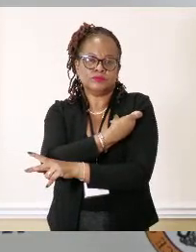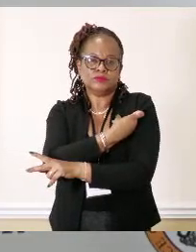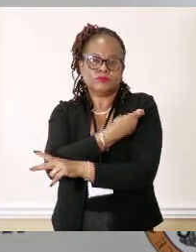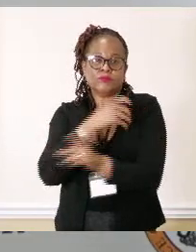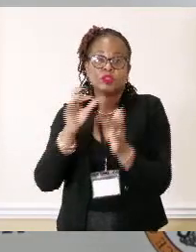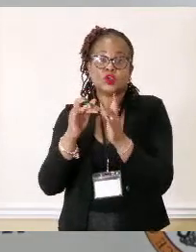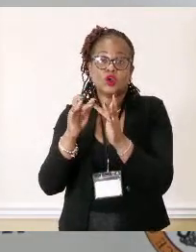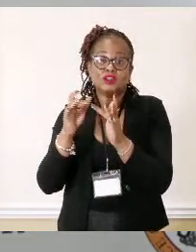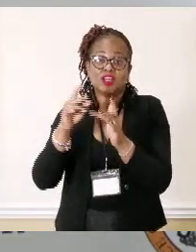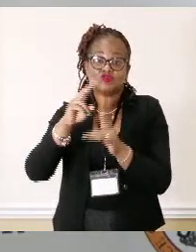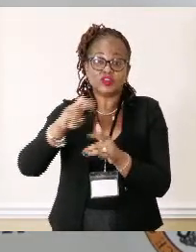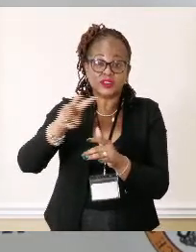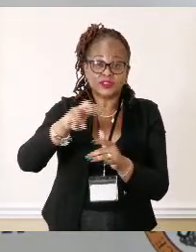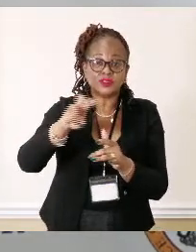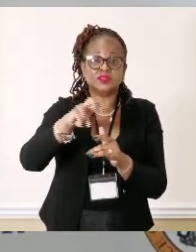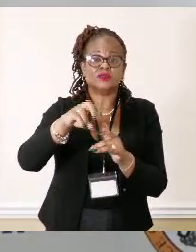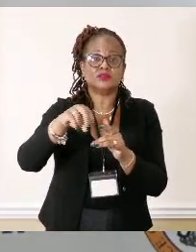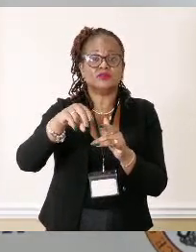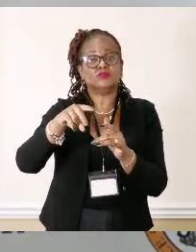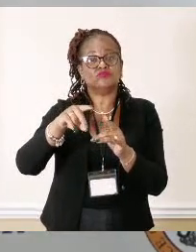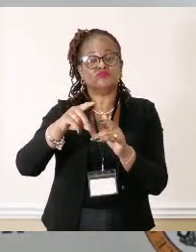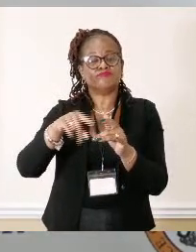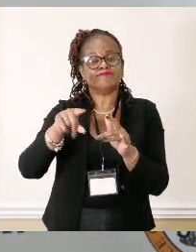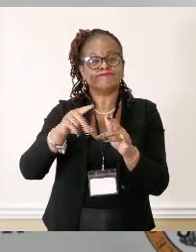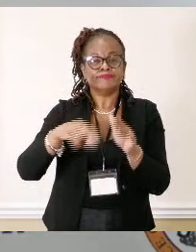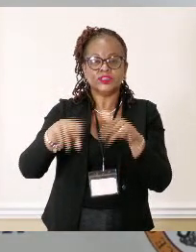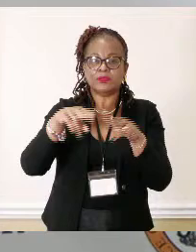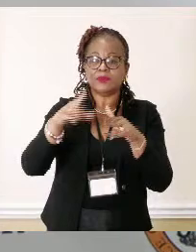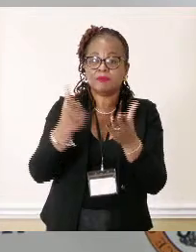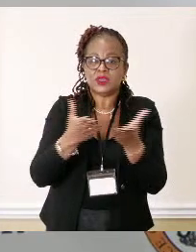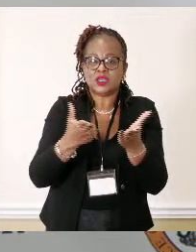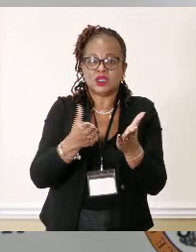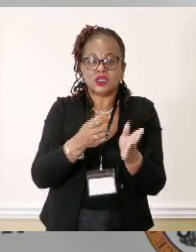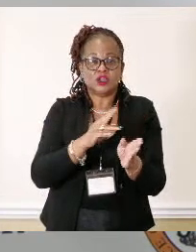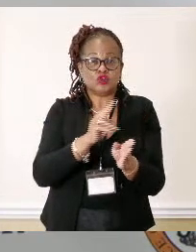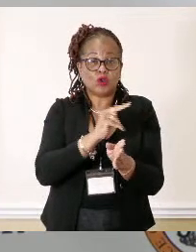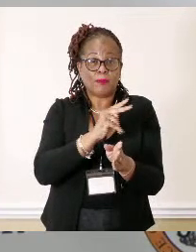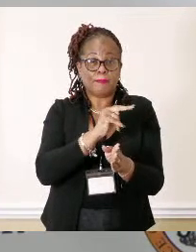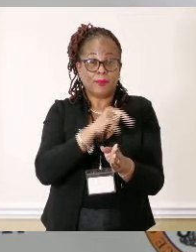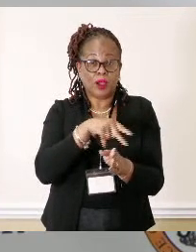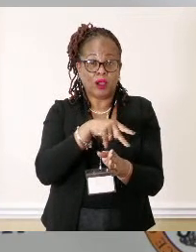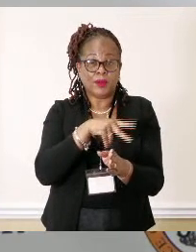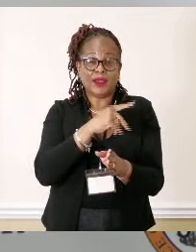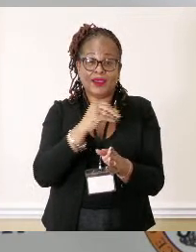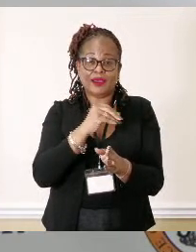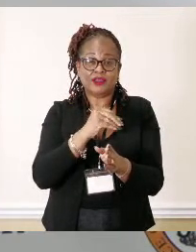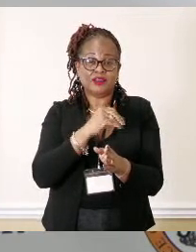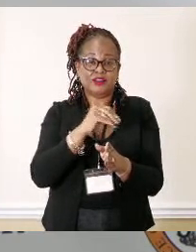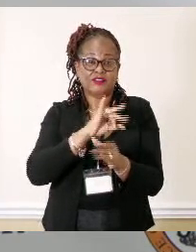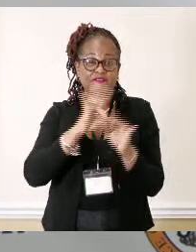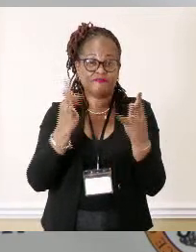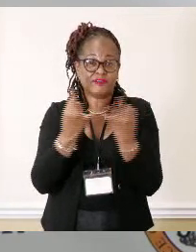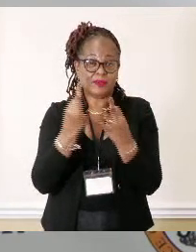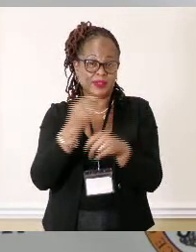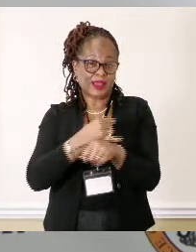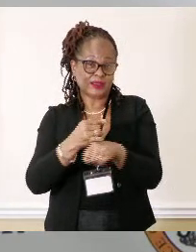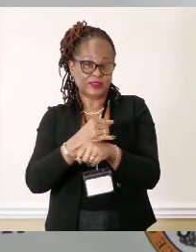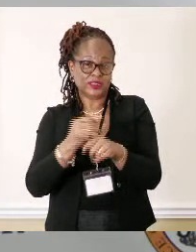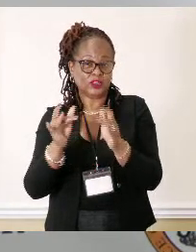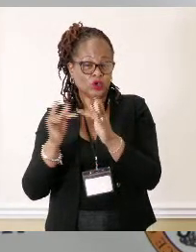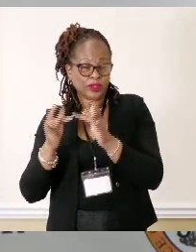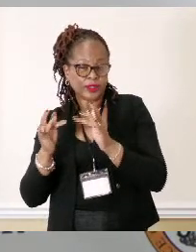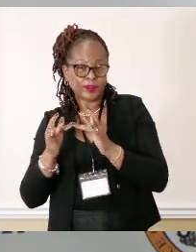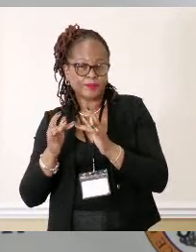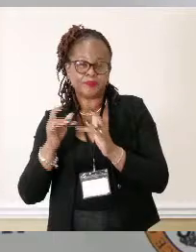Contact tracing is being stepped up on New Providence, Grand Bahama, and Family Islands. All cases and contacts of cases must